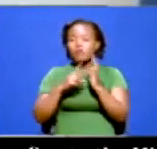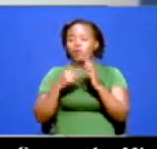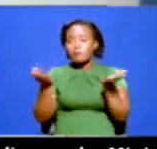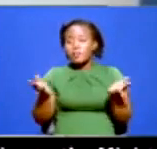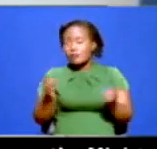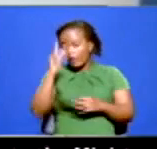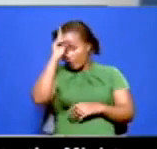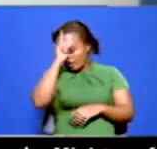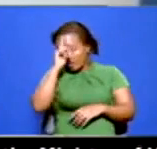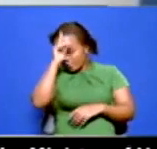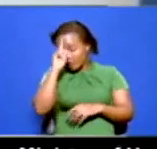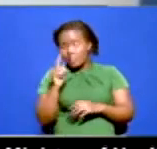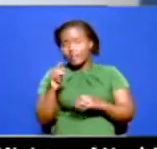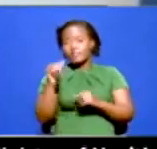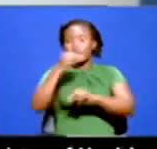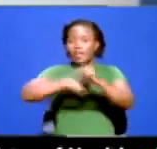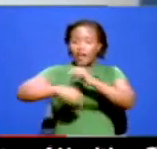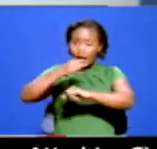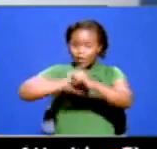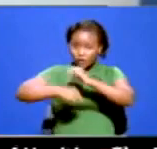that during